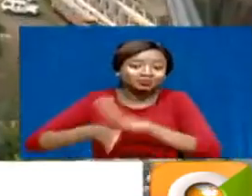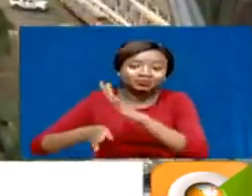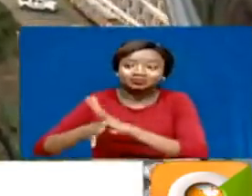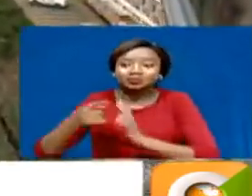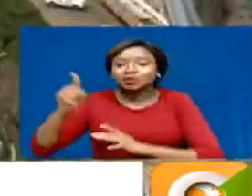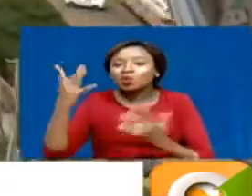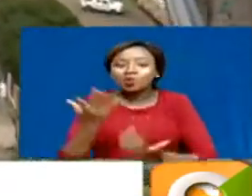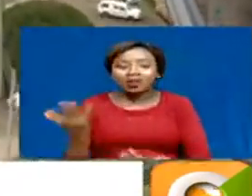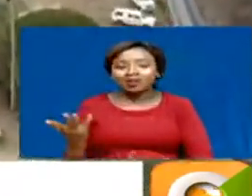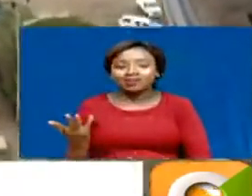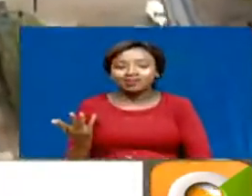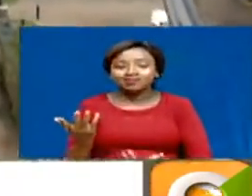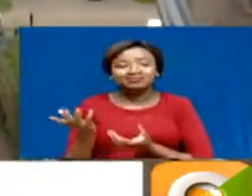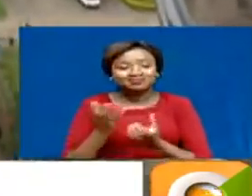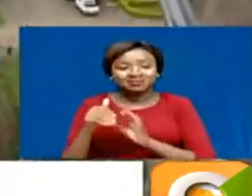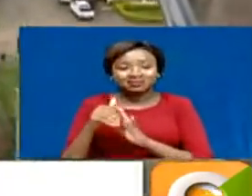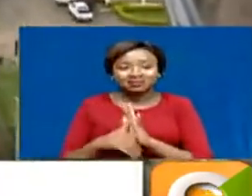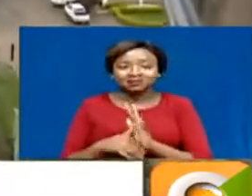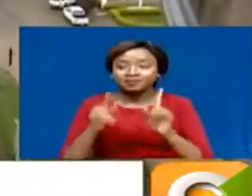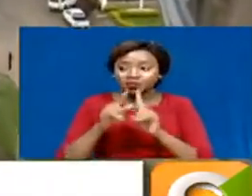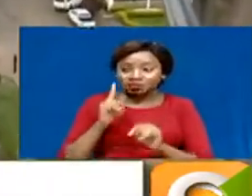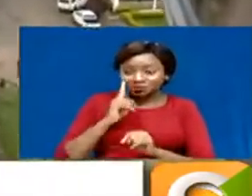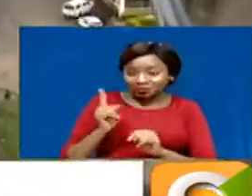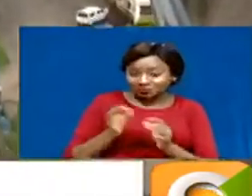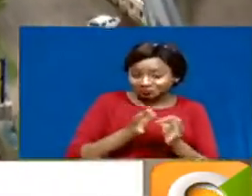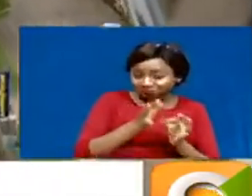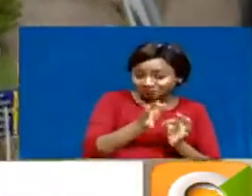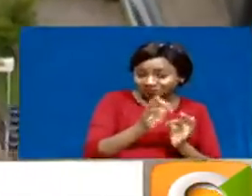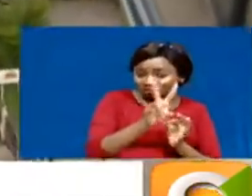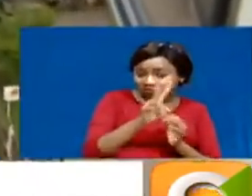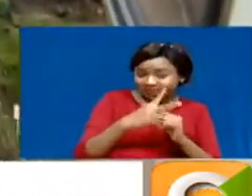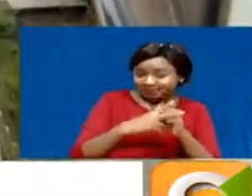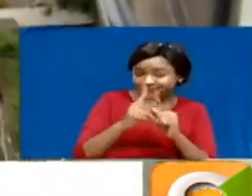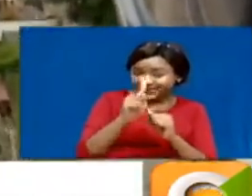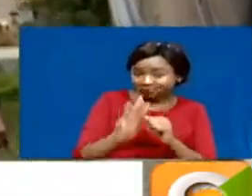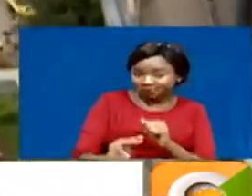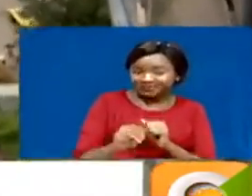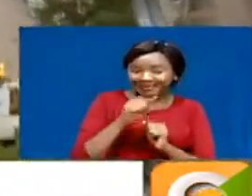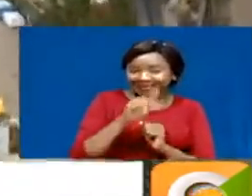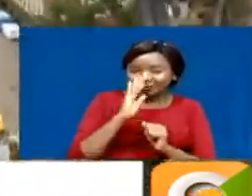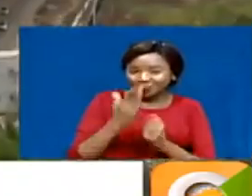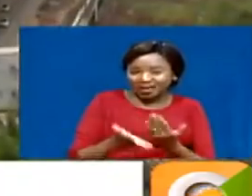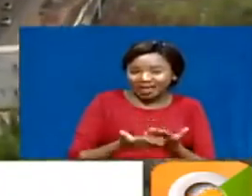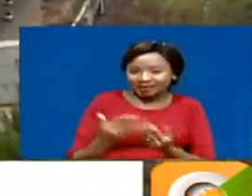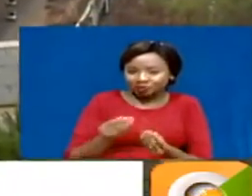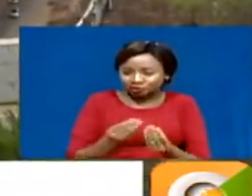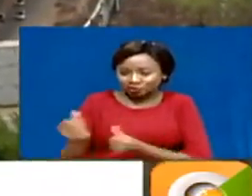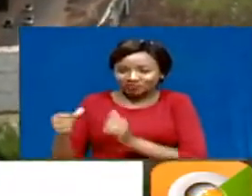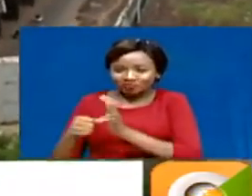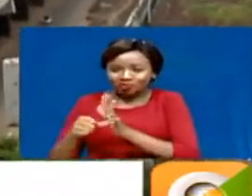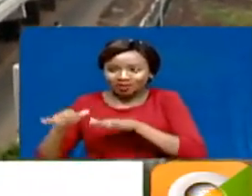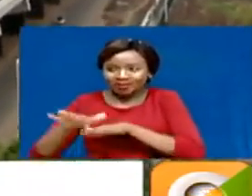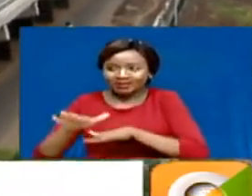tutaenda wapi. The 27-kilometer road is expected to go a long way in unlocking the traffic snarl-ups